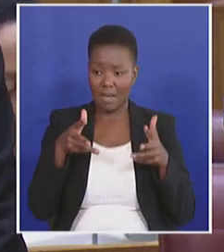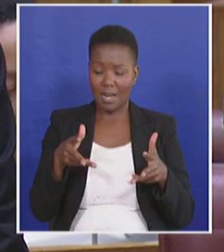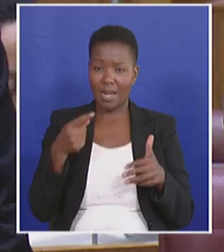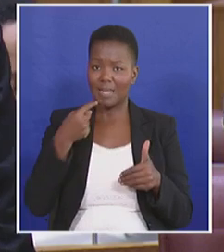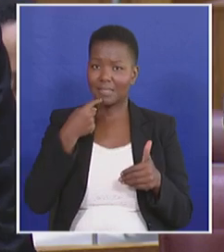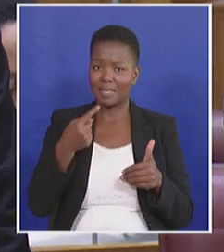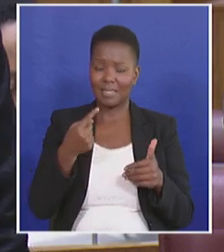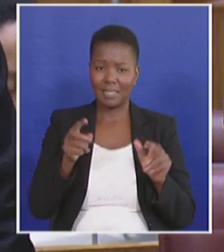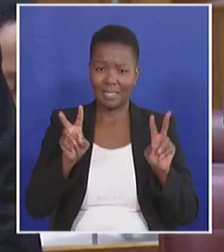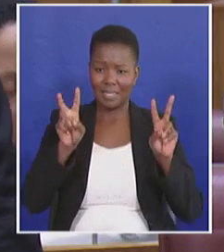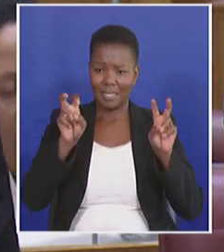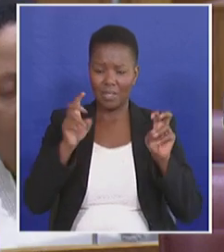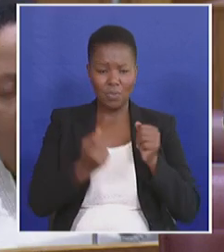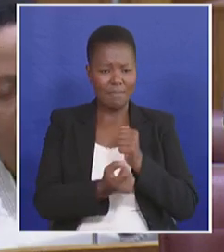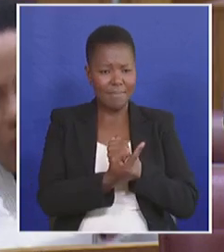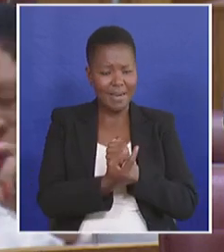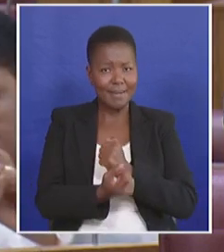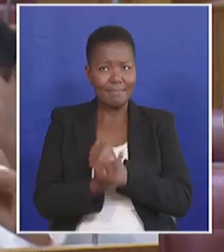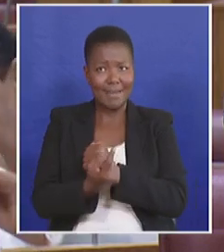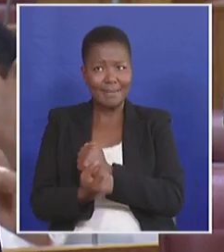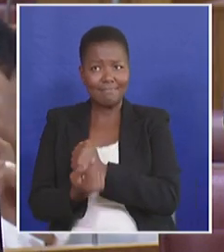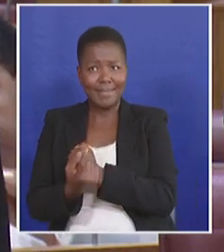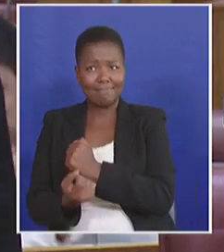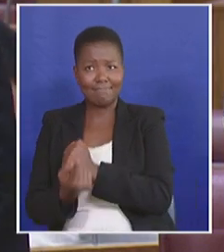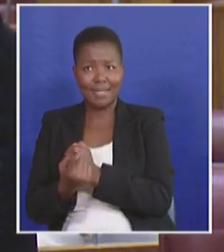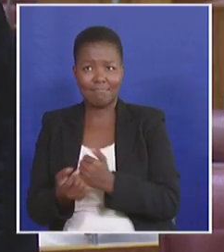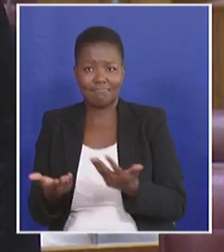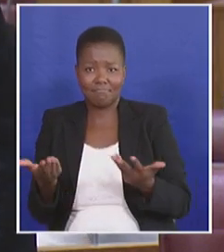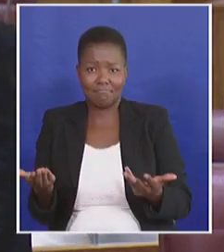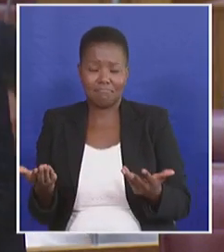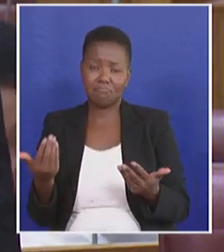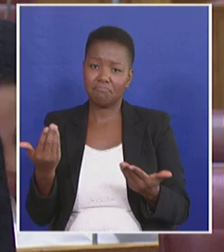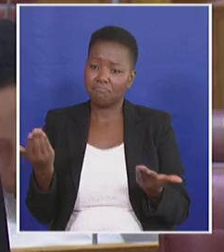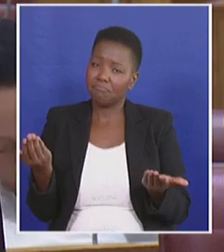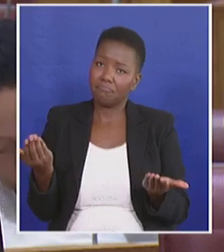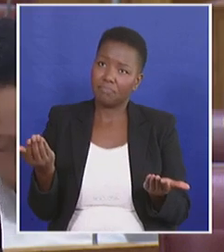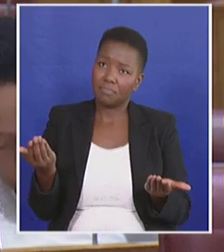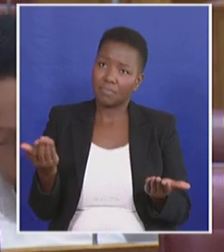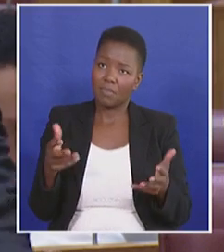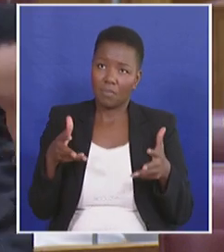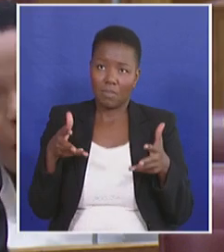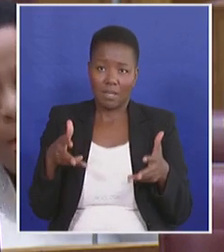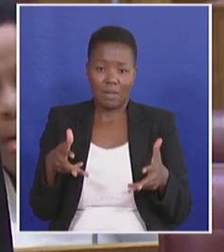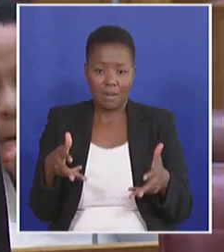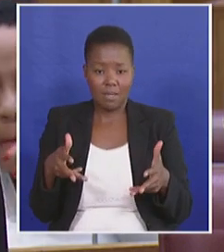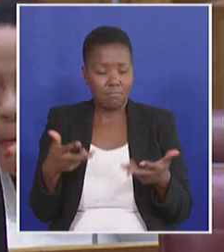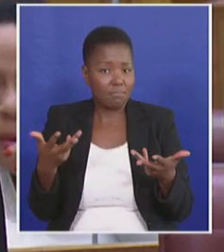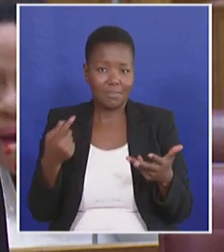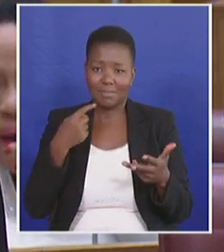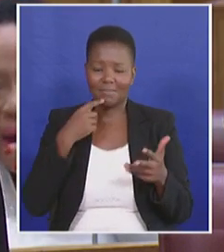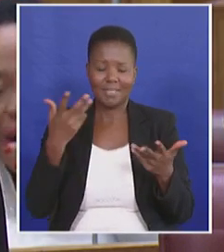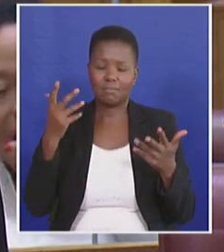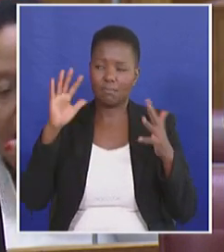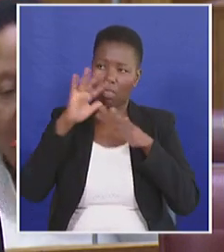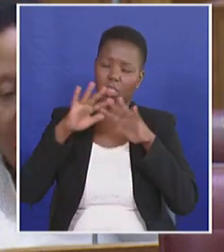keeps on arising, which is a straightforward technical matter, it just is a baffling matter,